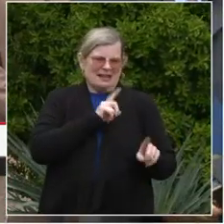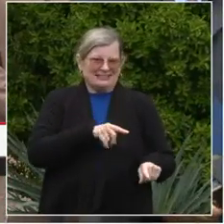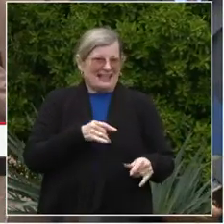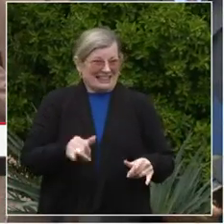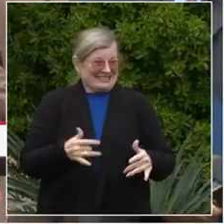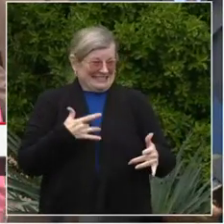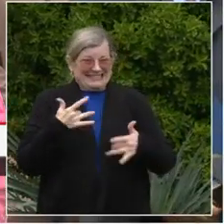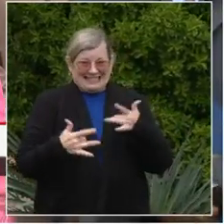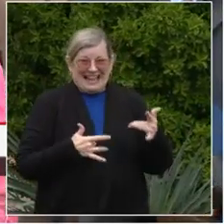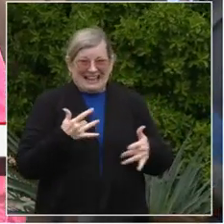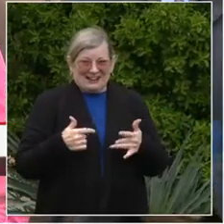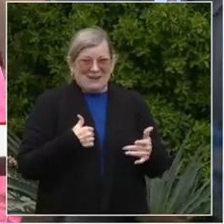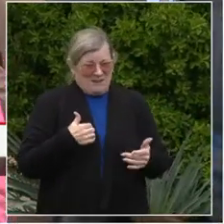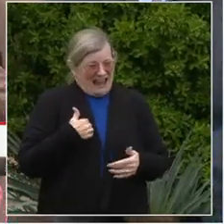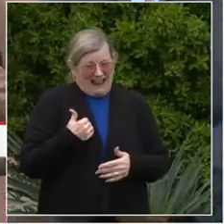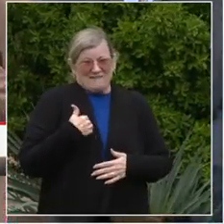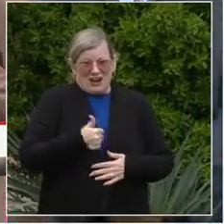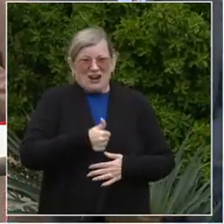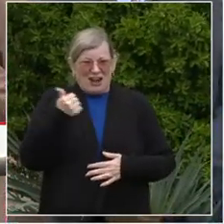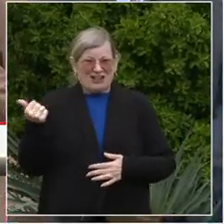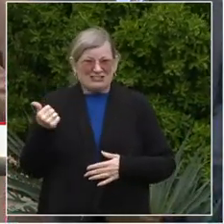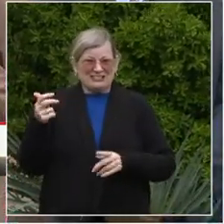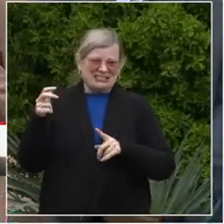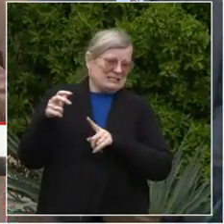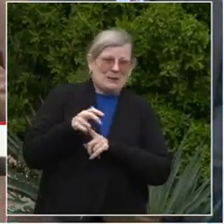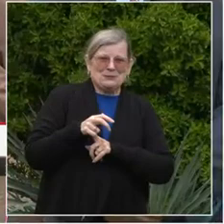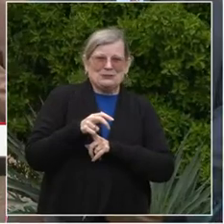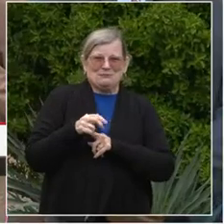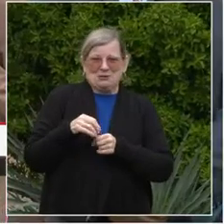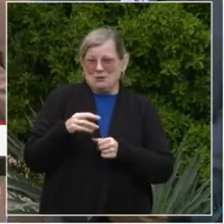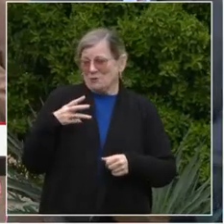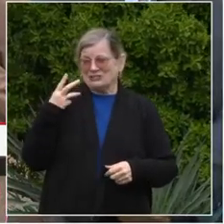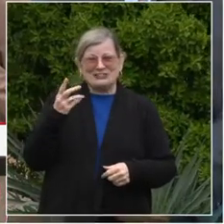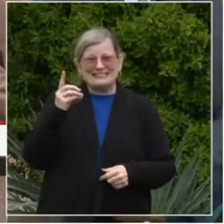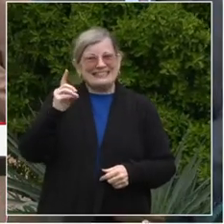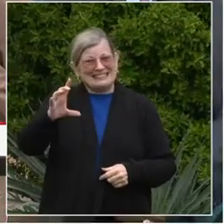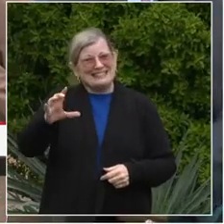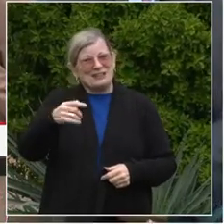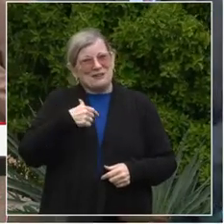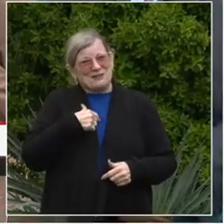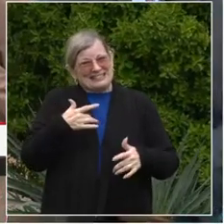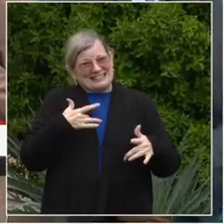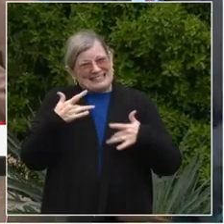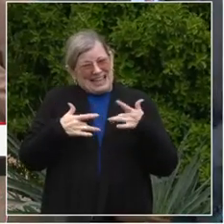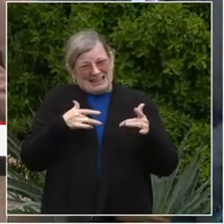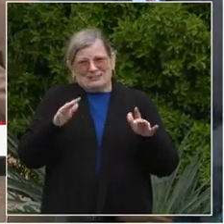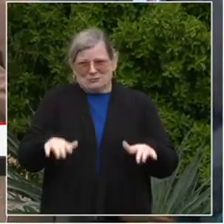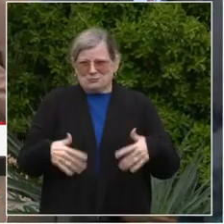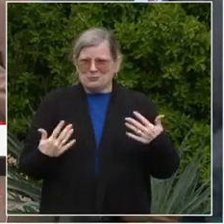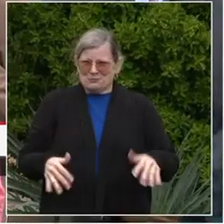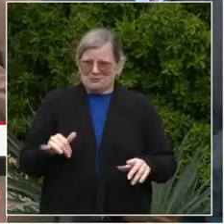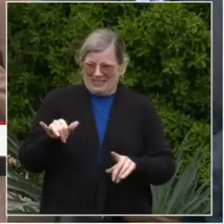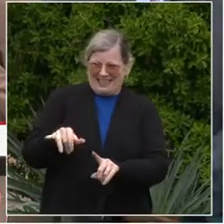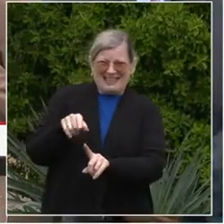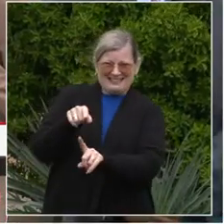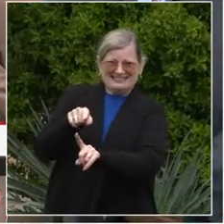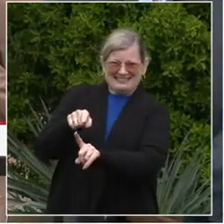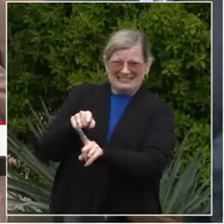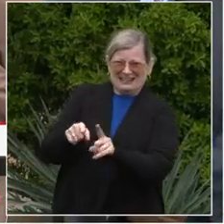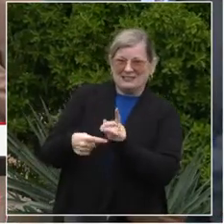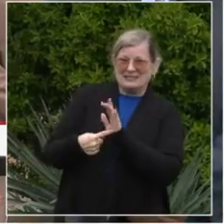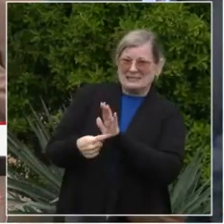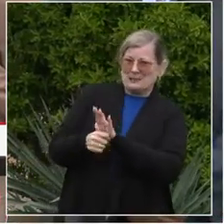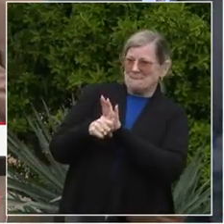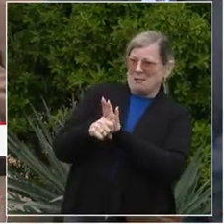have another championship in Washington, D.C. We're excited about that. I'm excited about the signal it sends to little girls